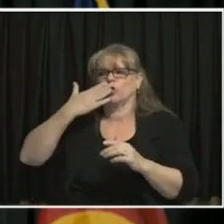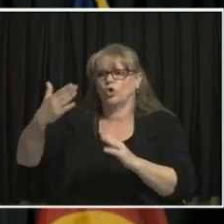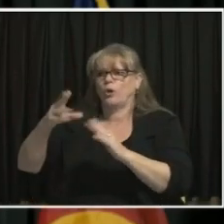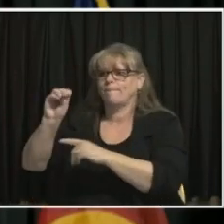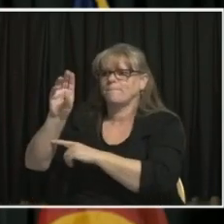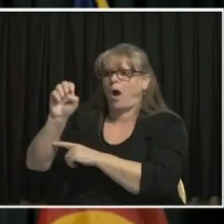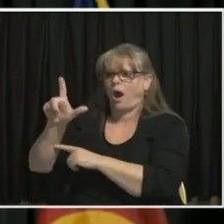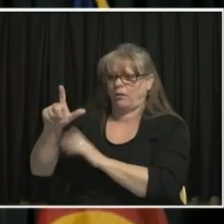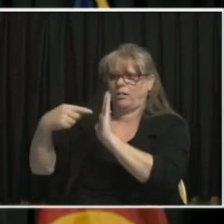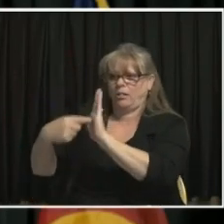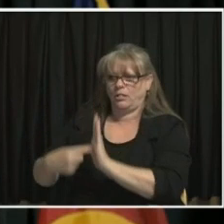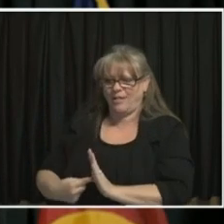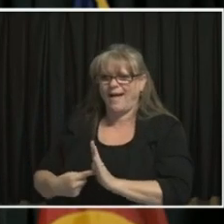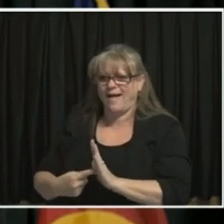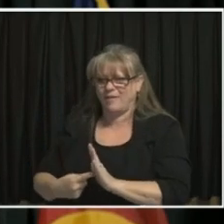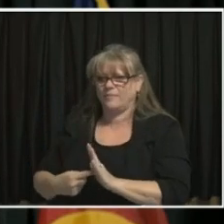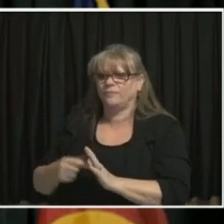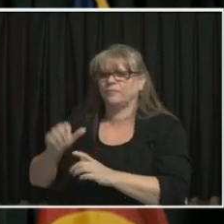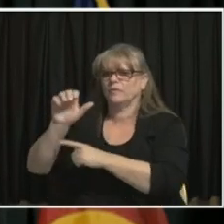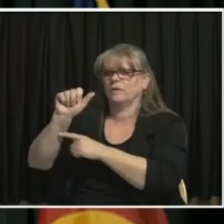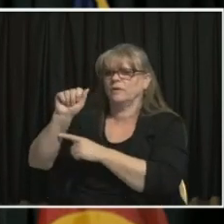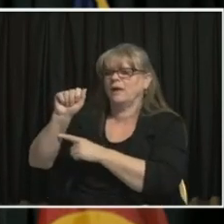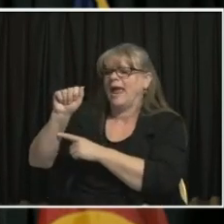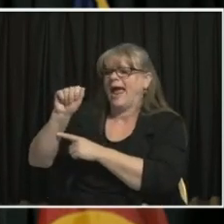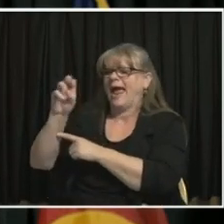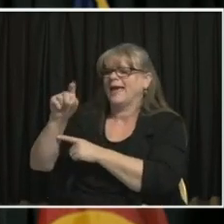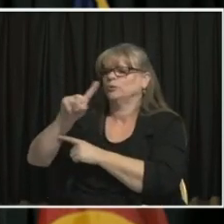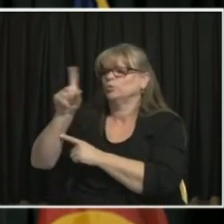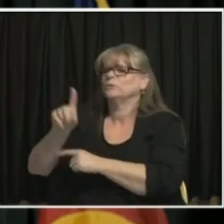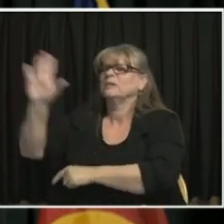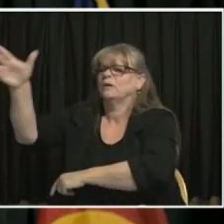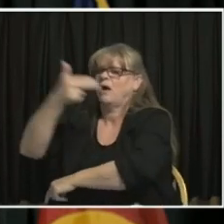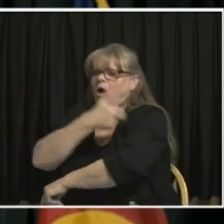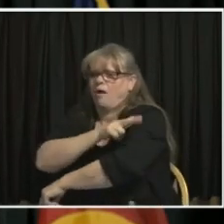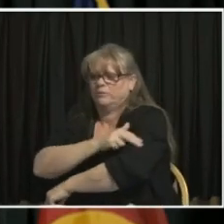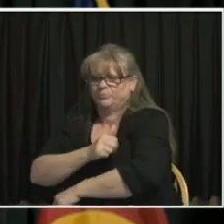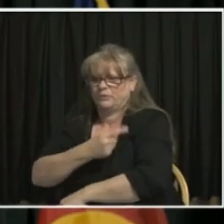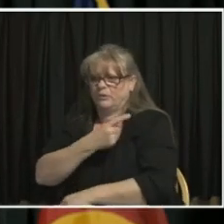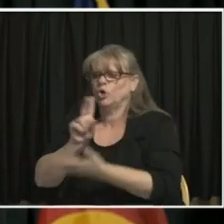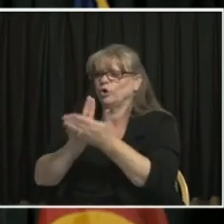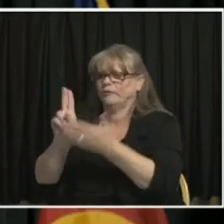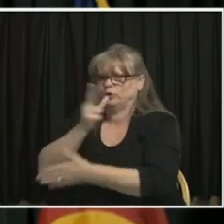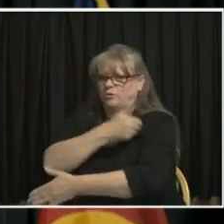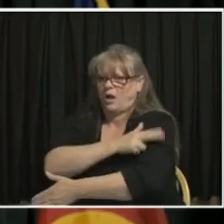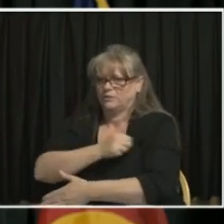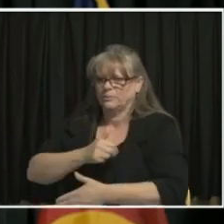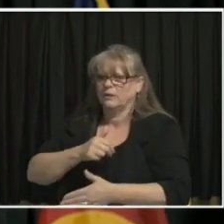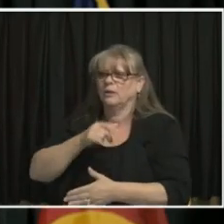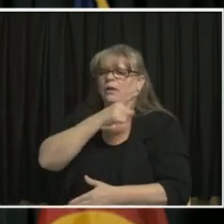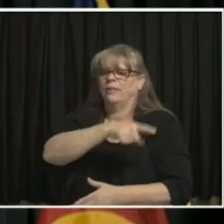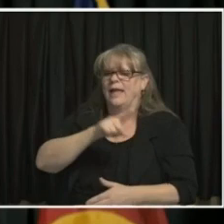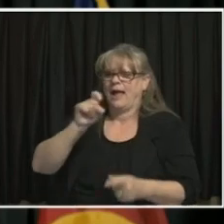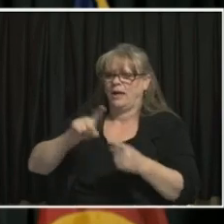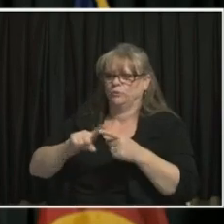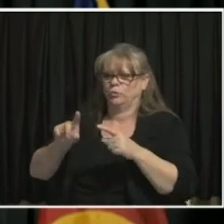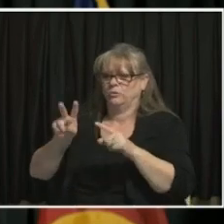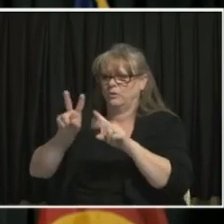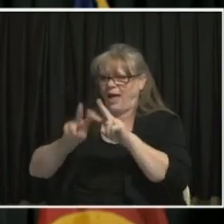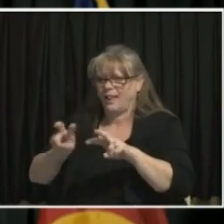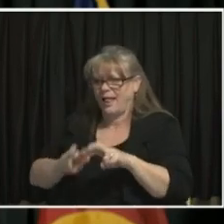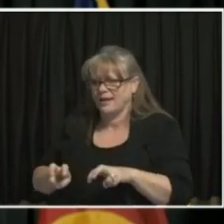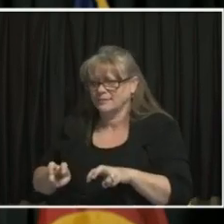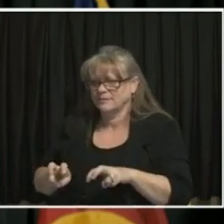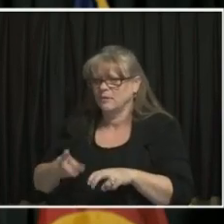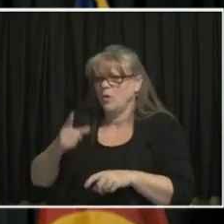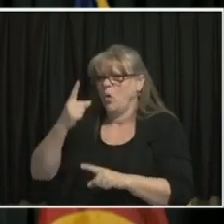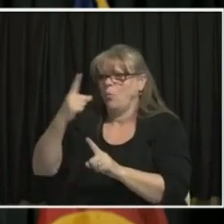see. Most of them have shown that R0, that means how much one person is given it to, during the stay-at-home phase